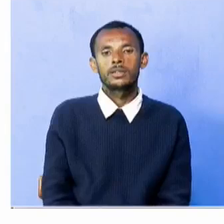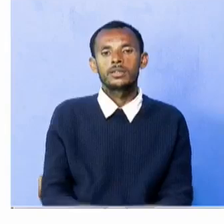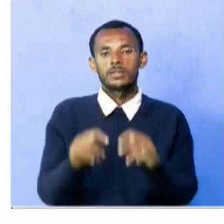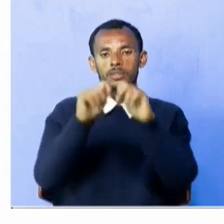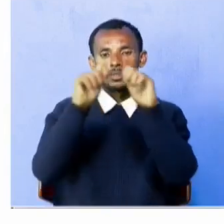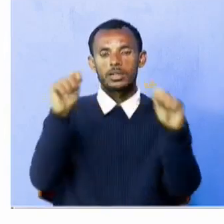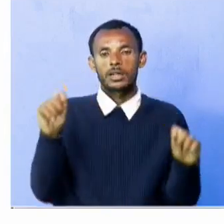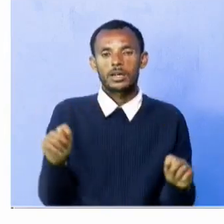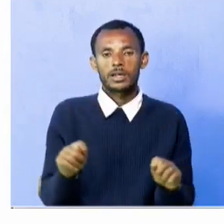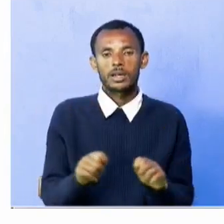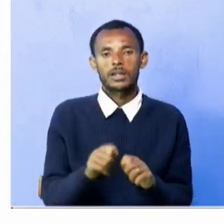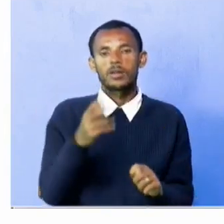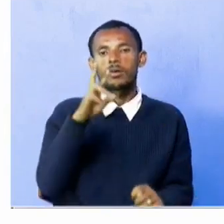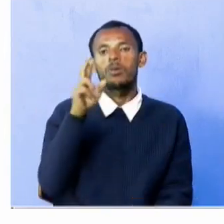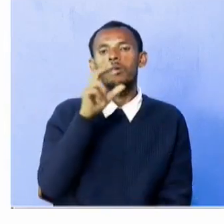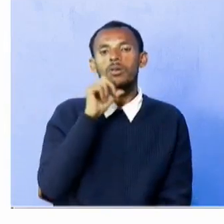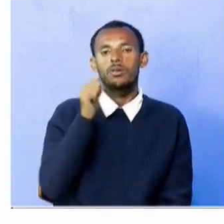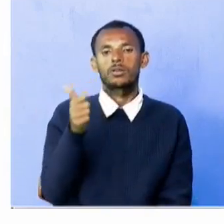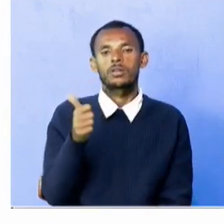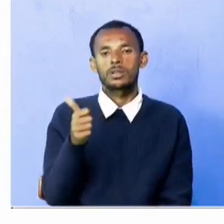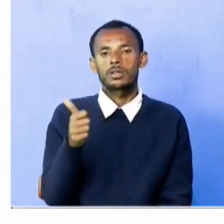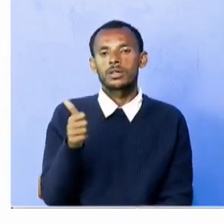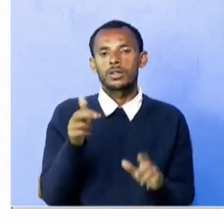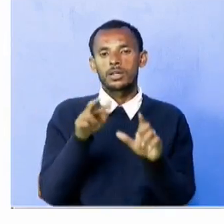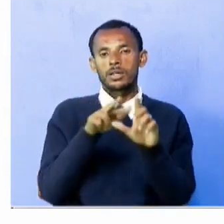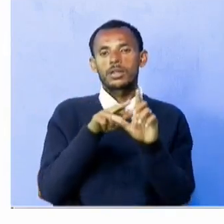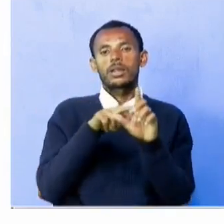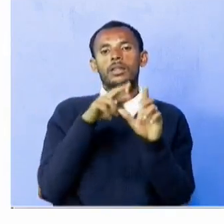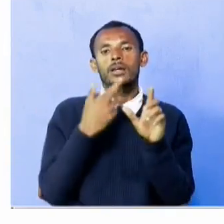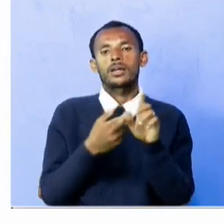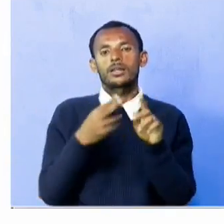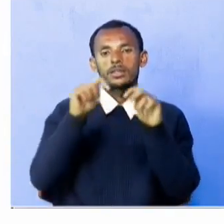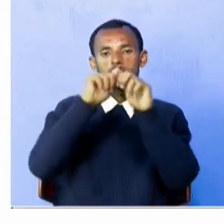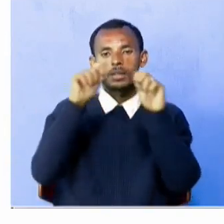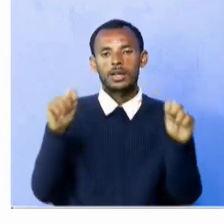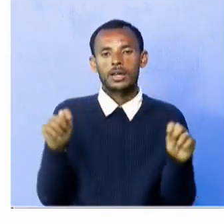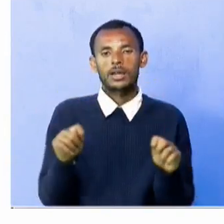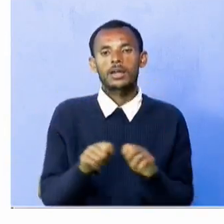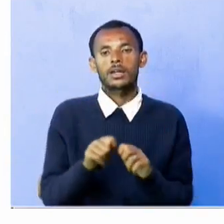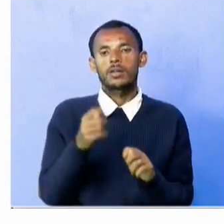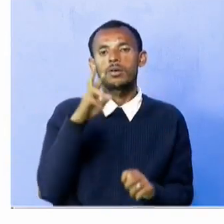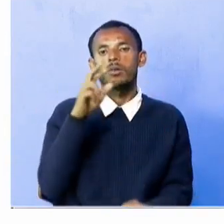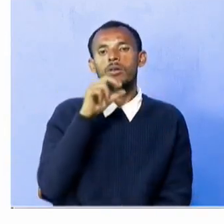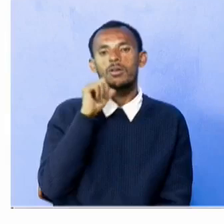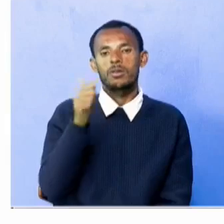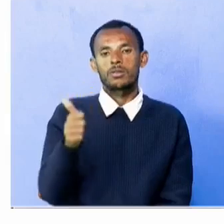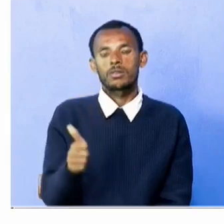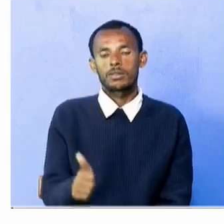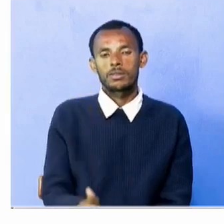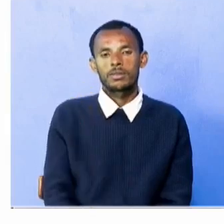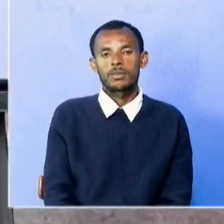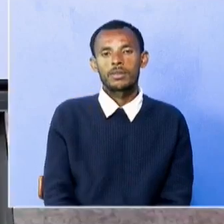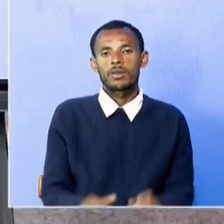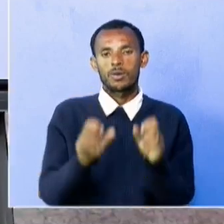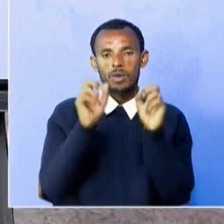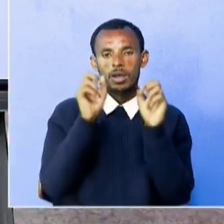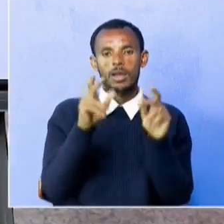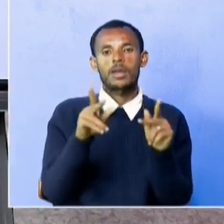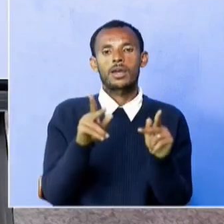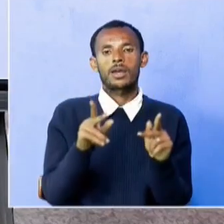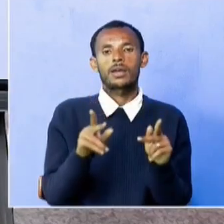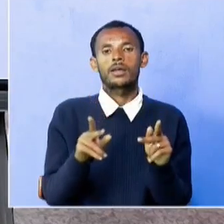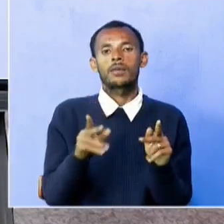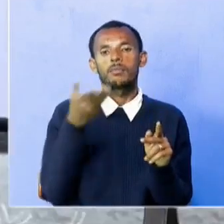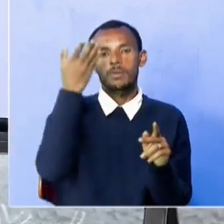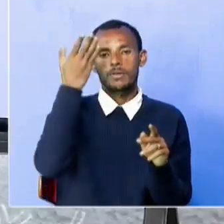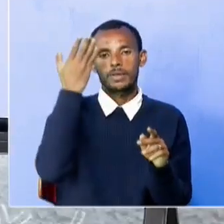triangle or not. A right angle triangle or not. Okay, in